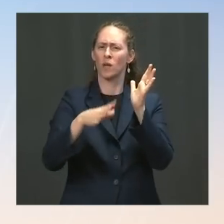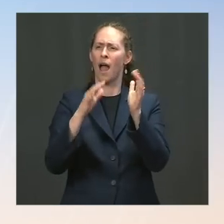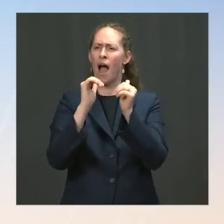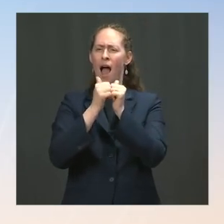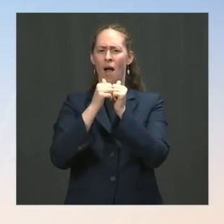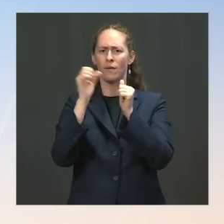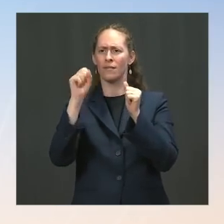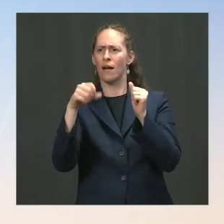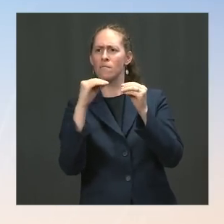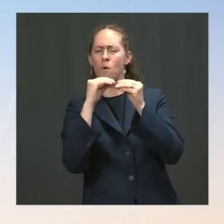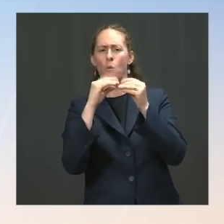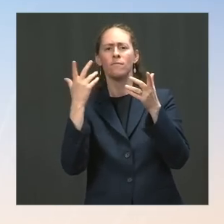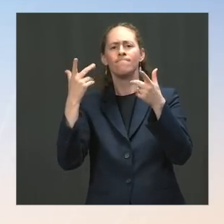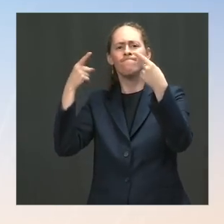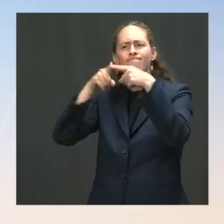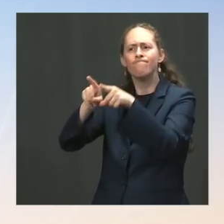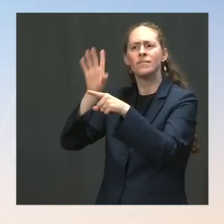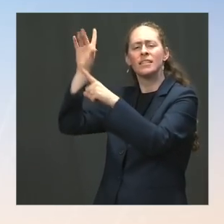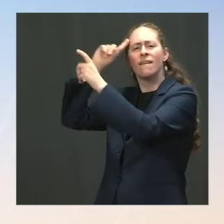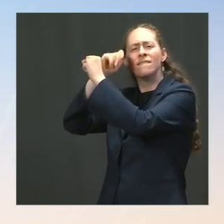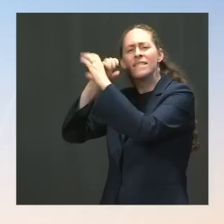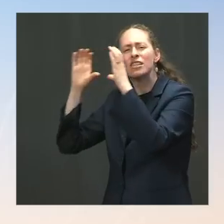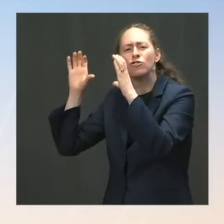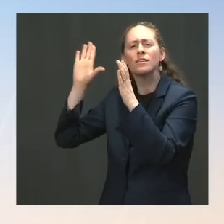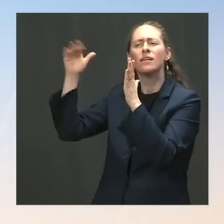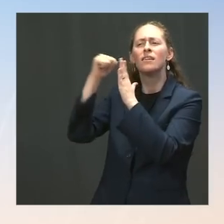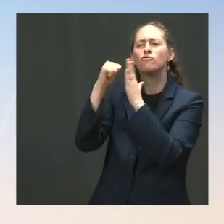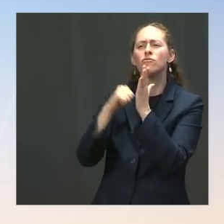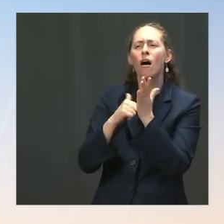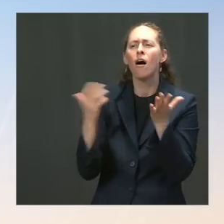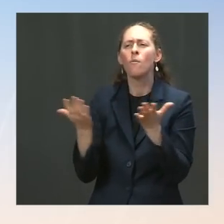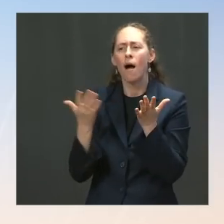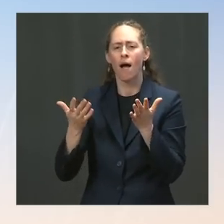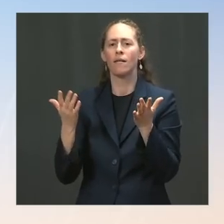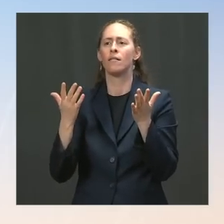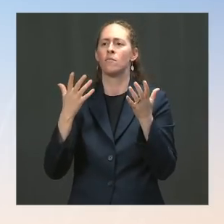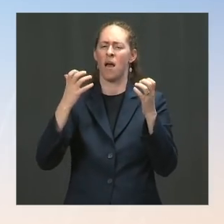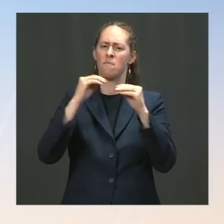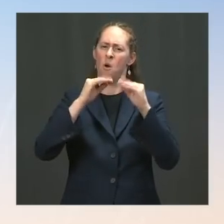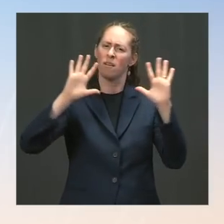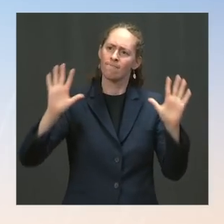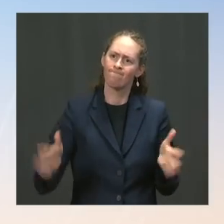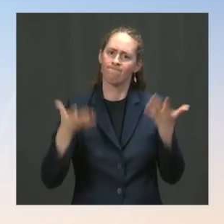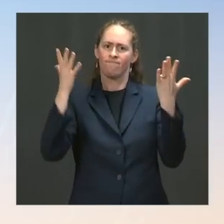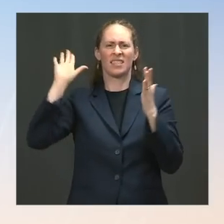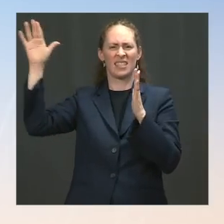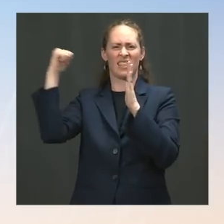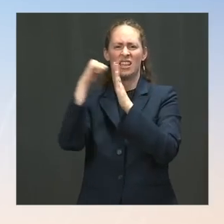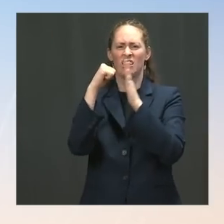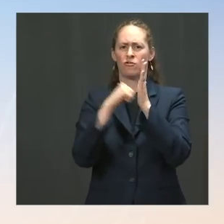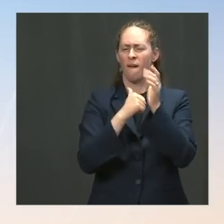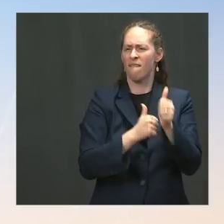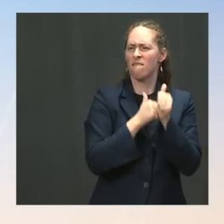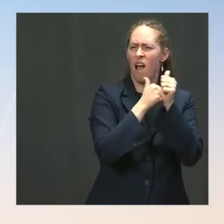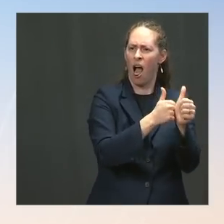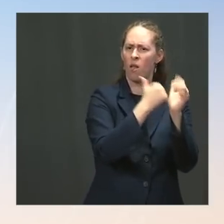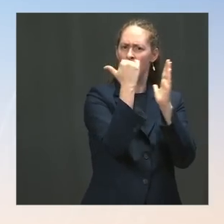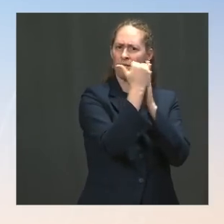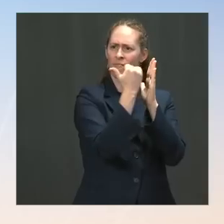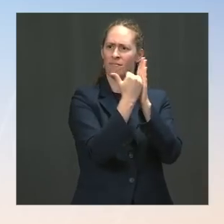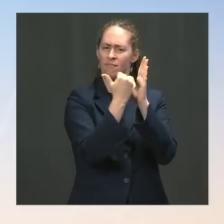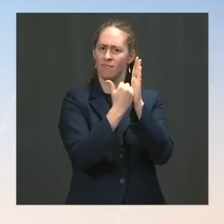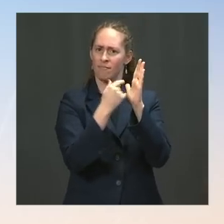educational experiences. We can build truly equitable schools that finally close gaps that have long existed in our education system across the